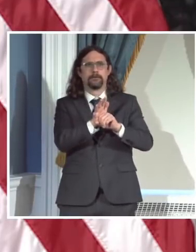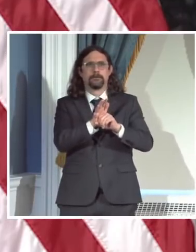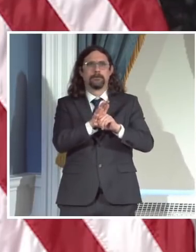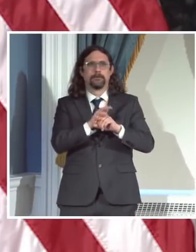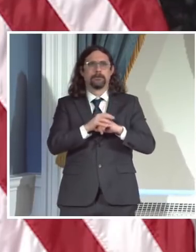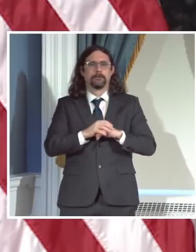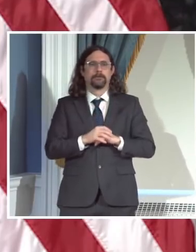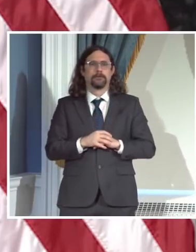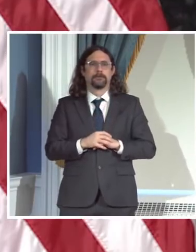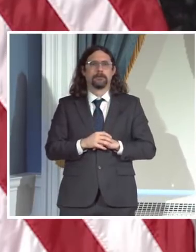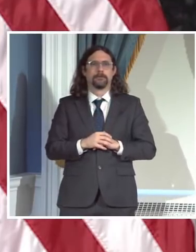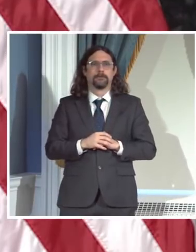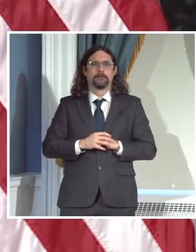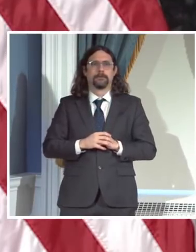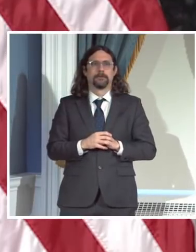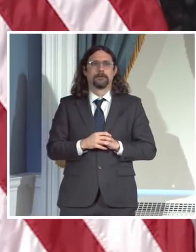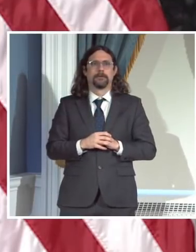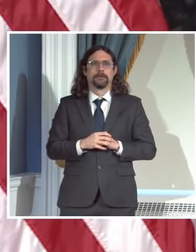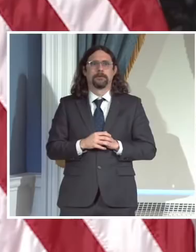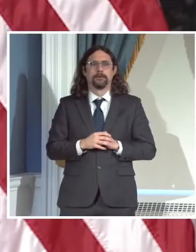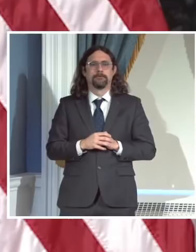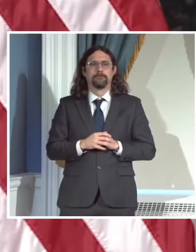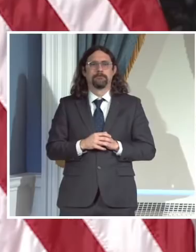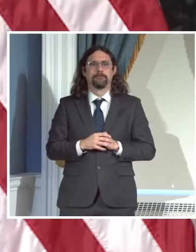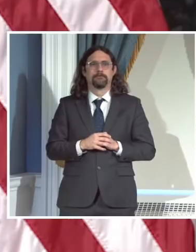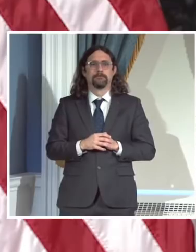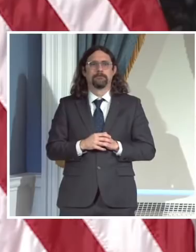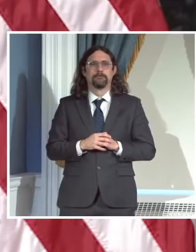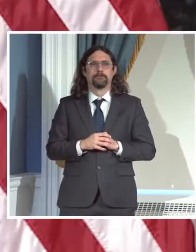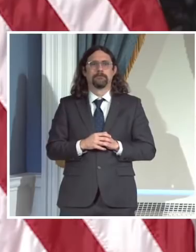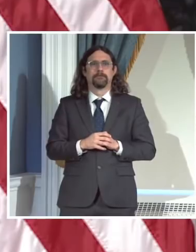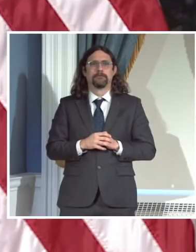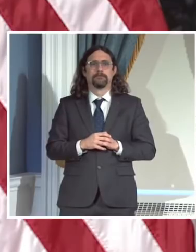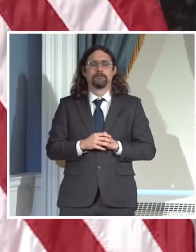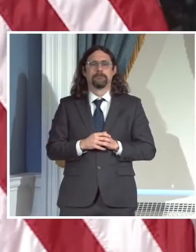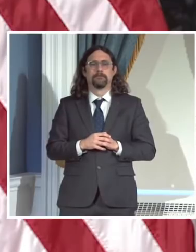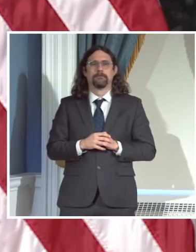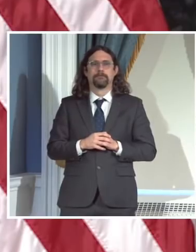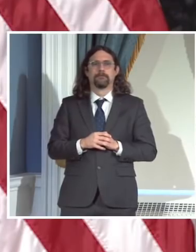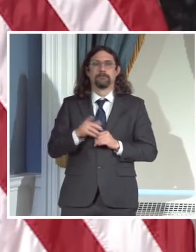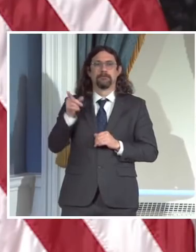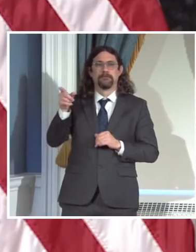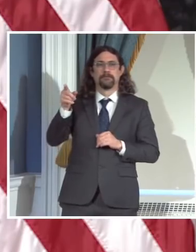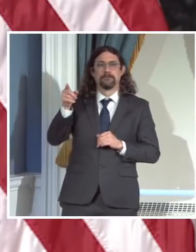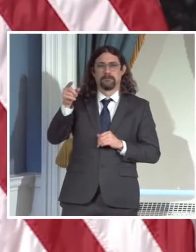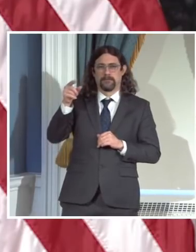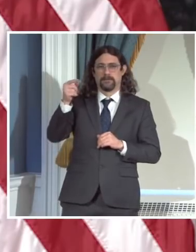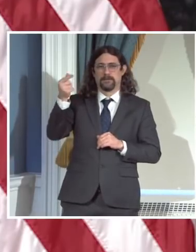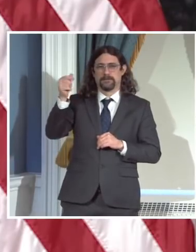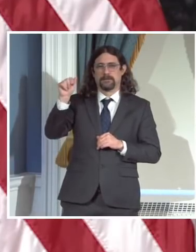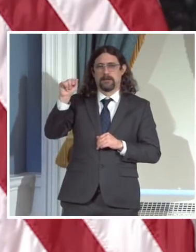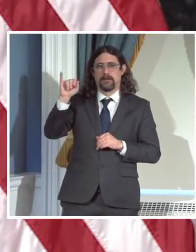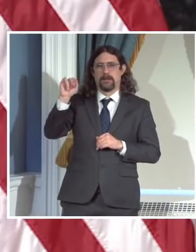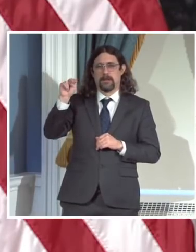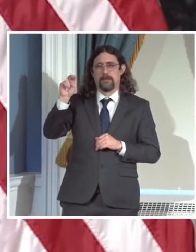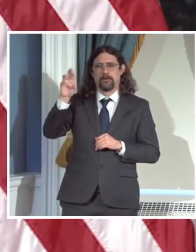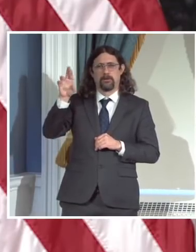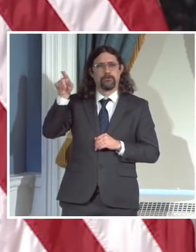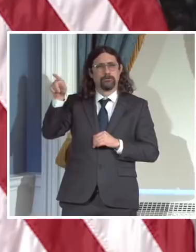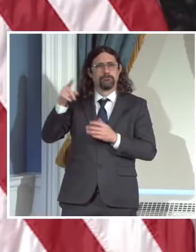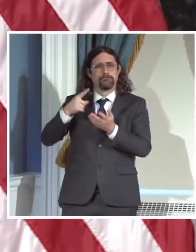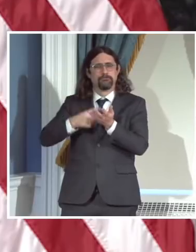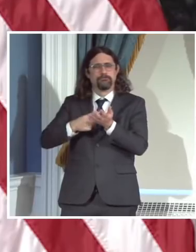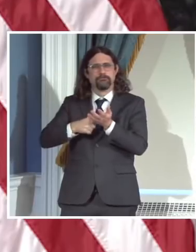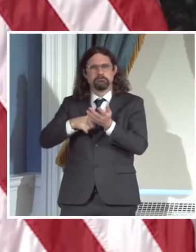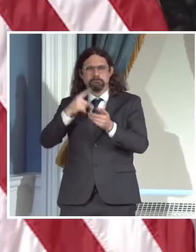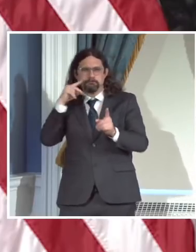concerned about the needs of New York City, very aware of the details of what we're facing. We had a long and detailed conversation. We went item by